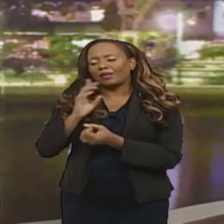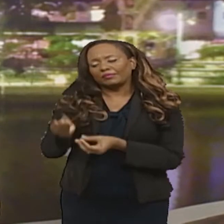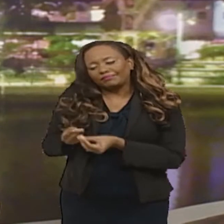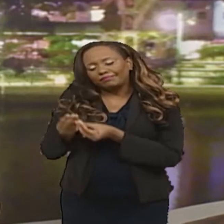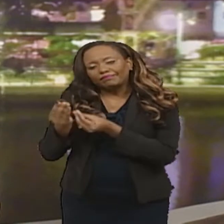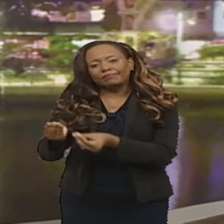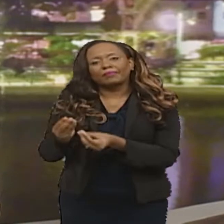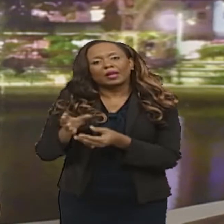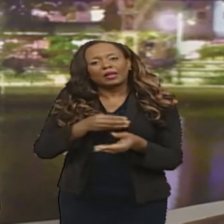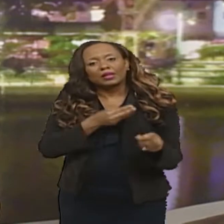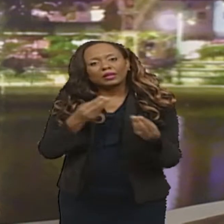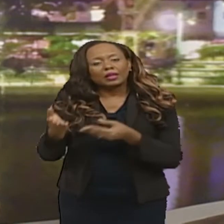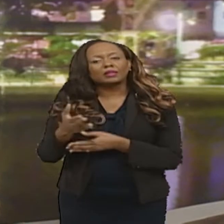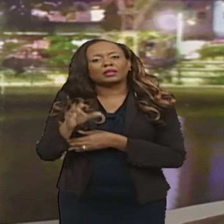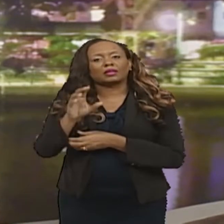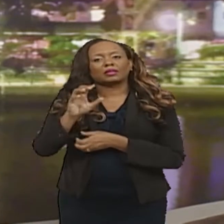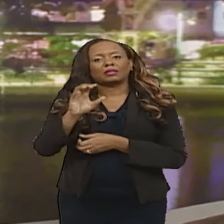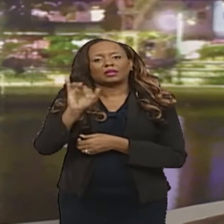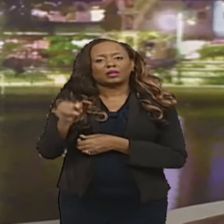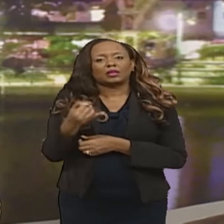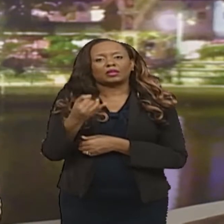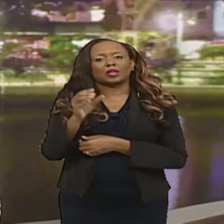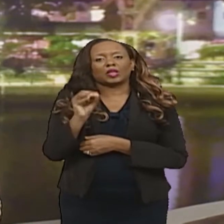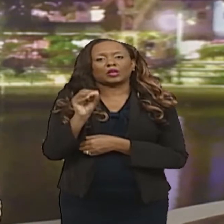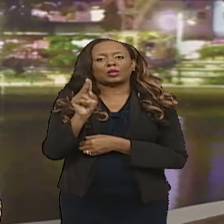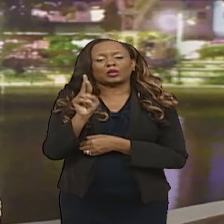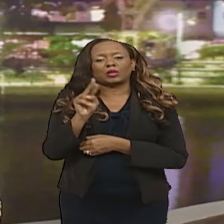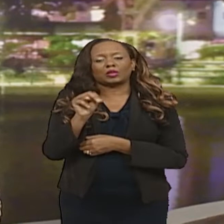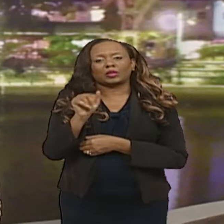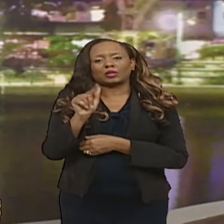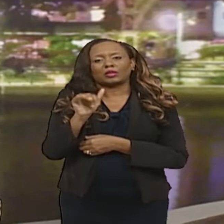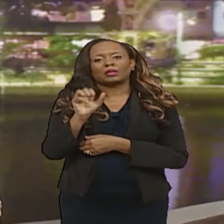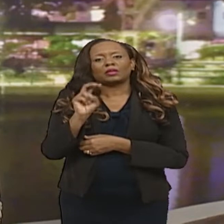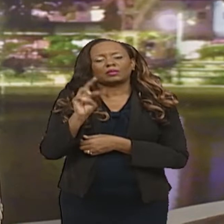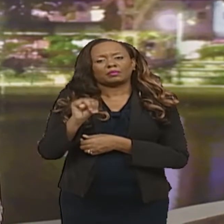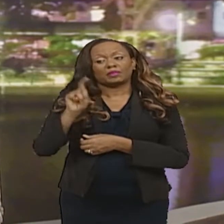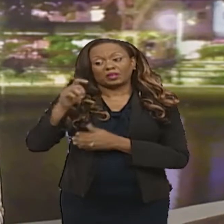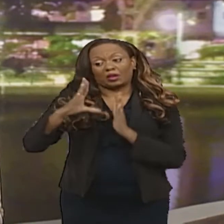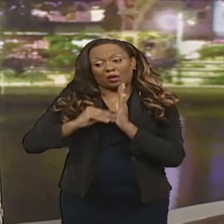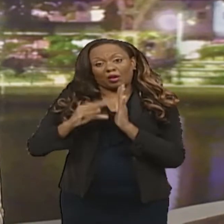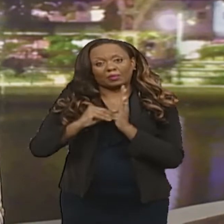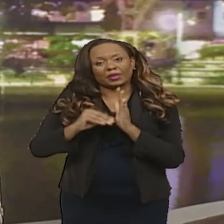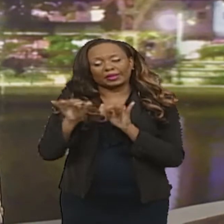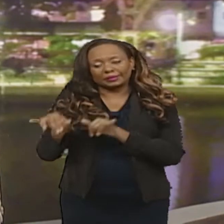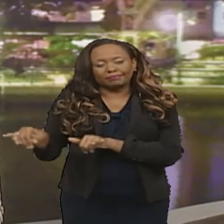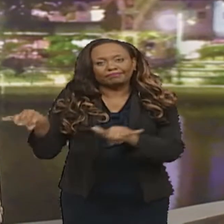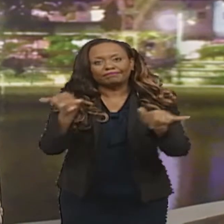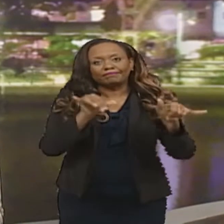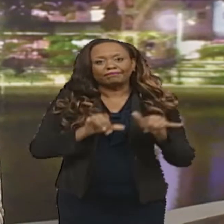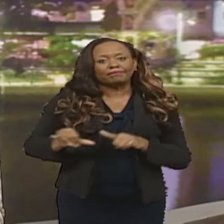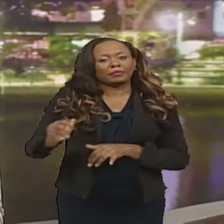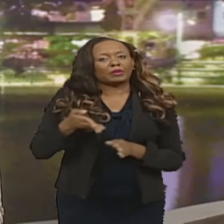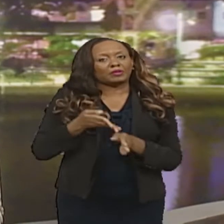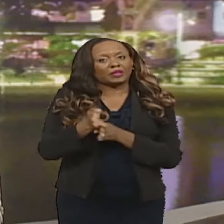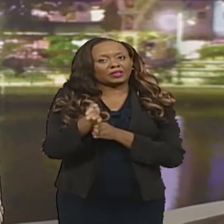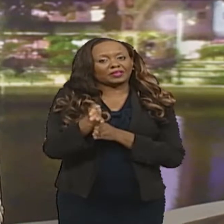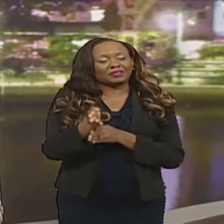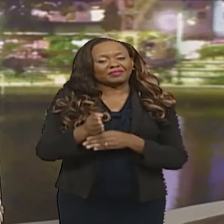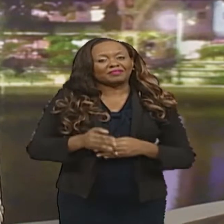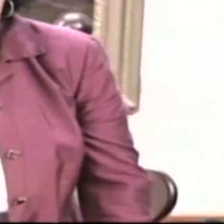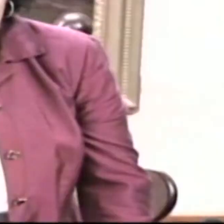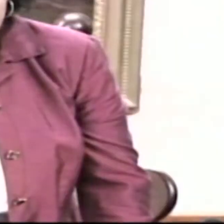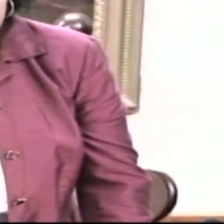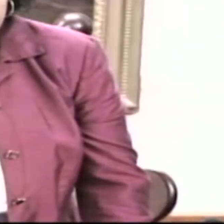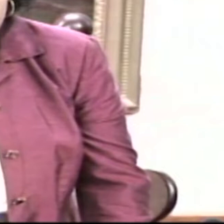was a leader and media practitioners should follow his example in maintaining the standards of the profession.